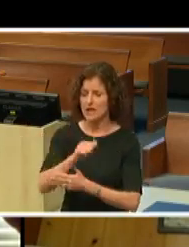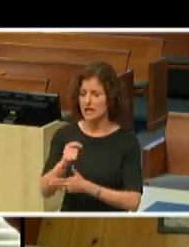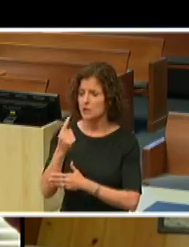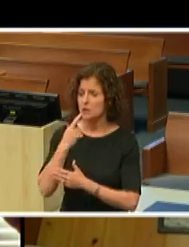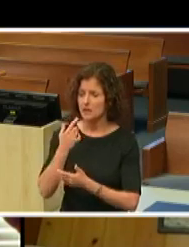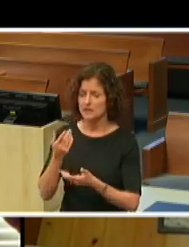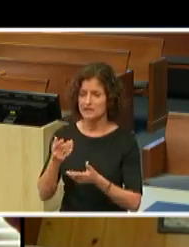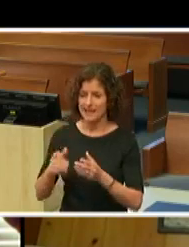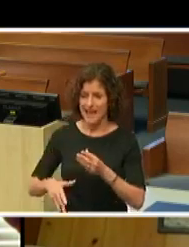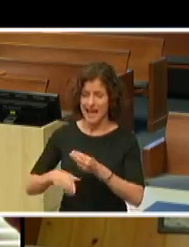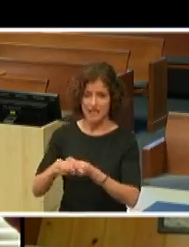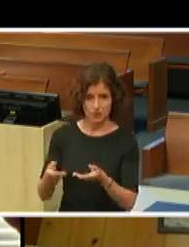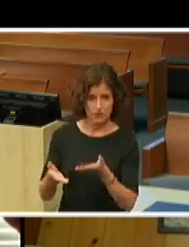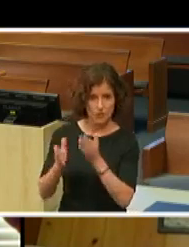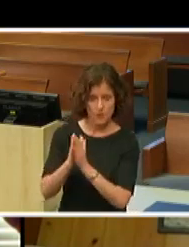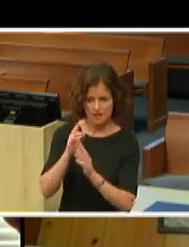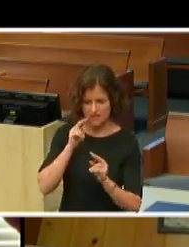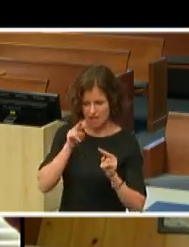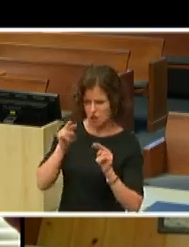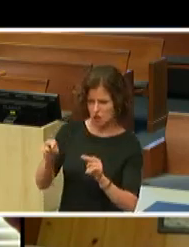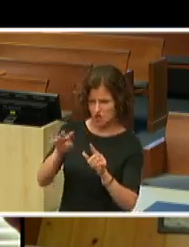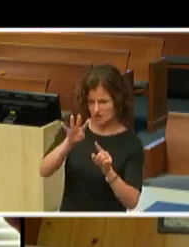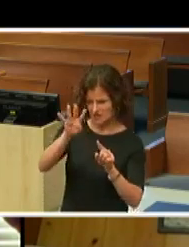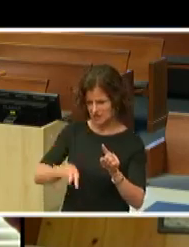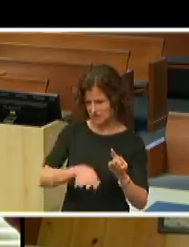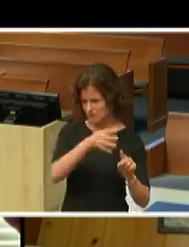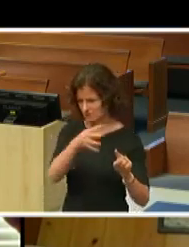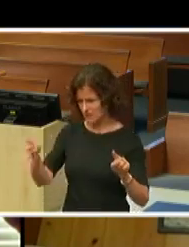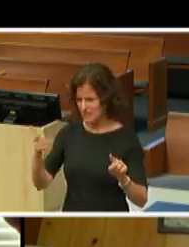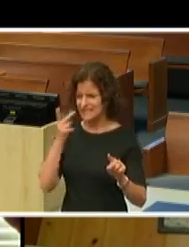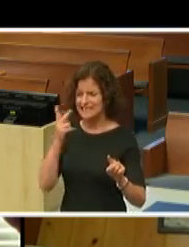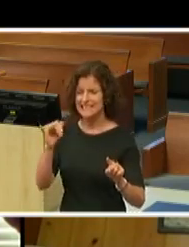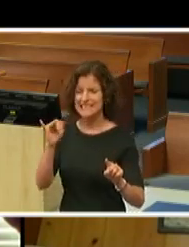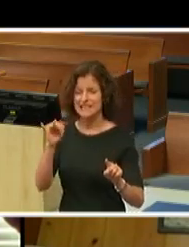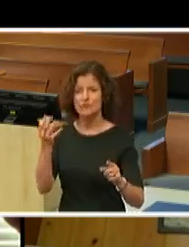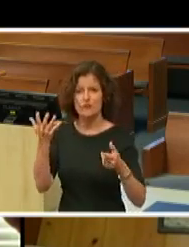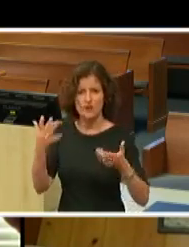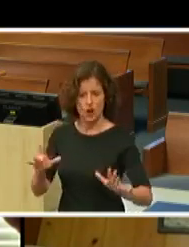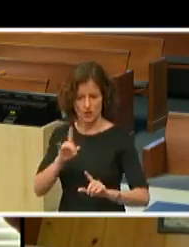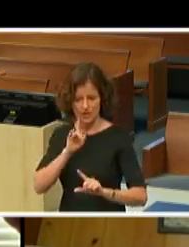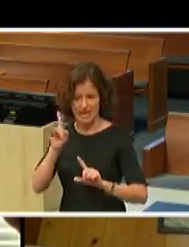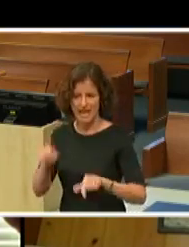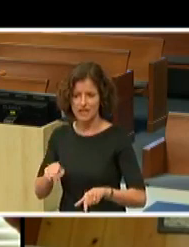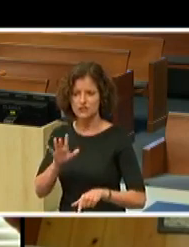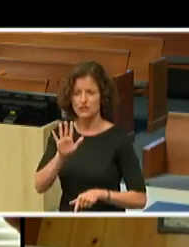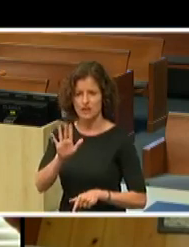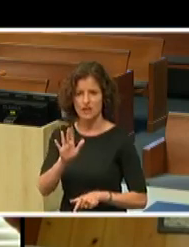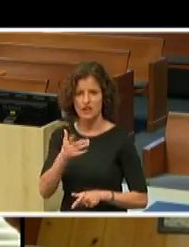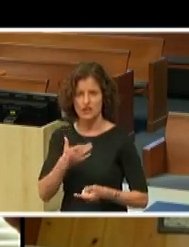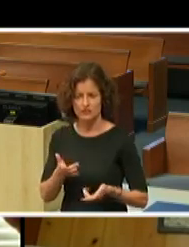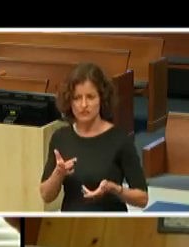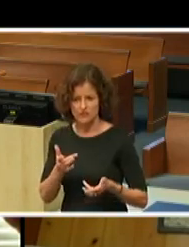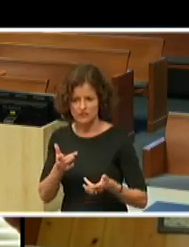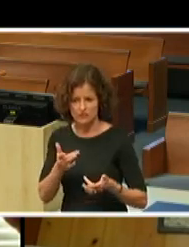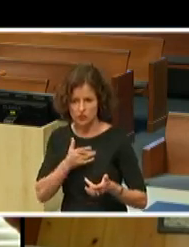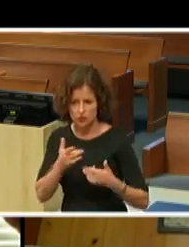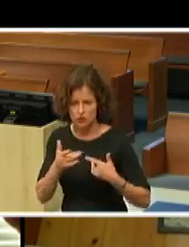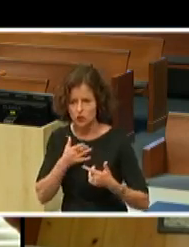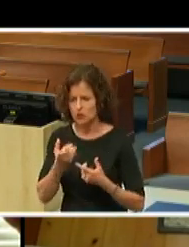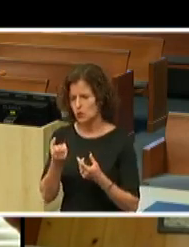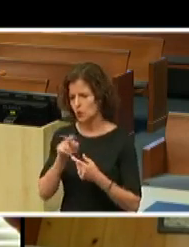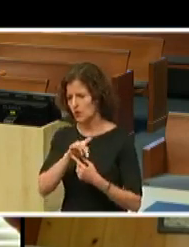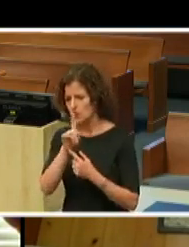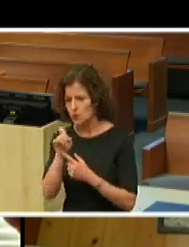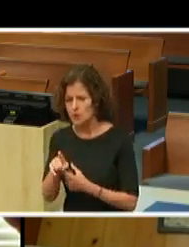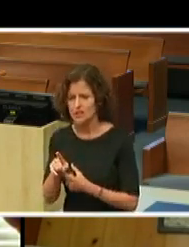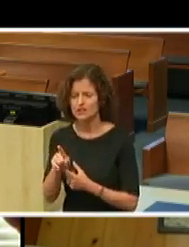in a request, they can look on that spreadsheet to see if we've already answered what they're seeking to do. They